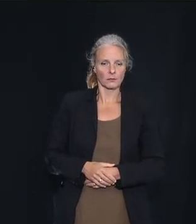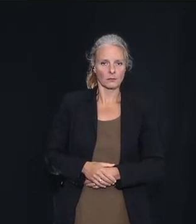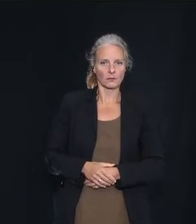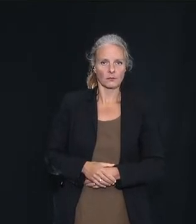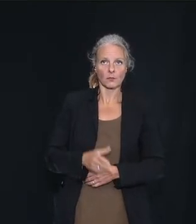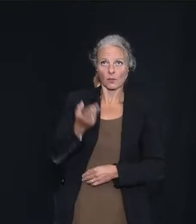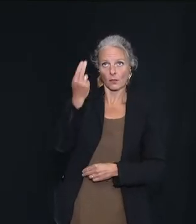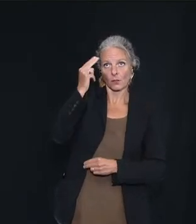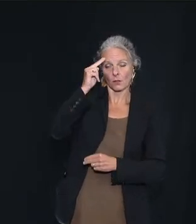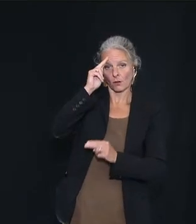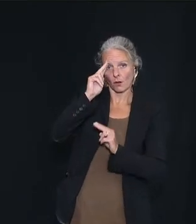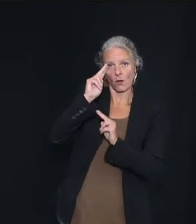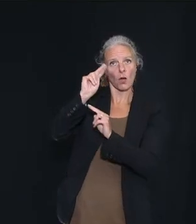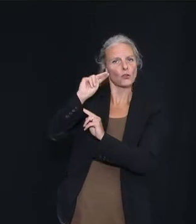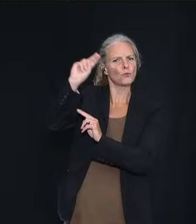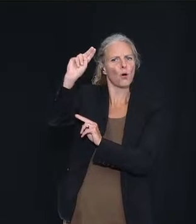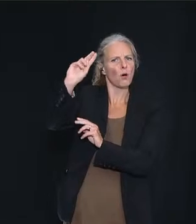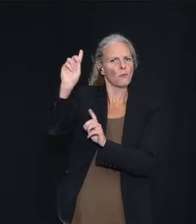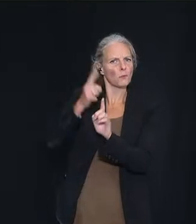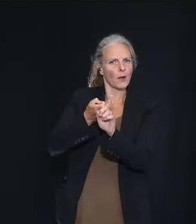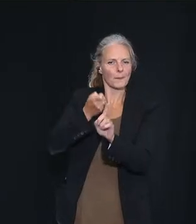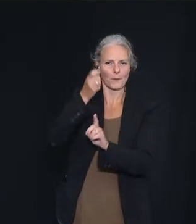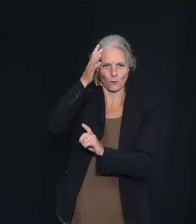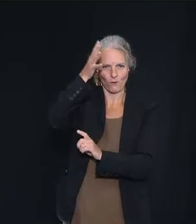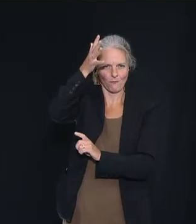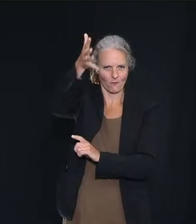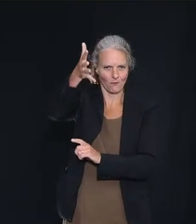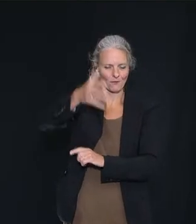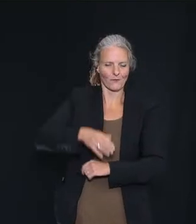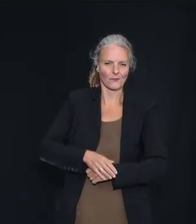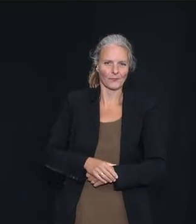the direction of grandfathers.